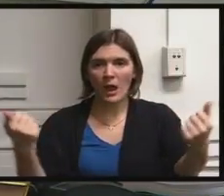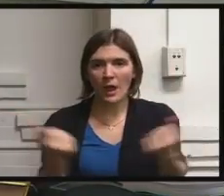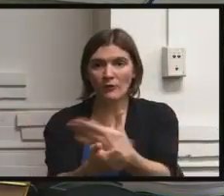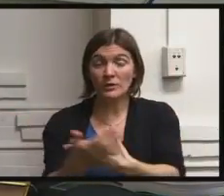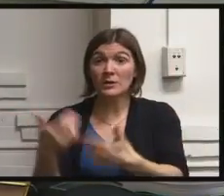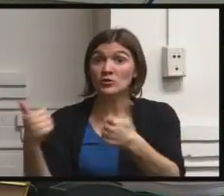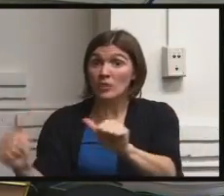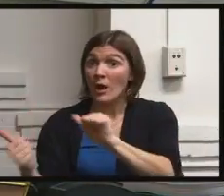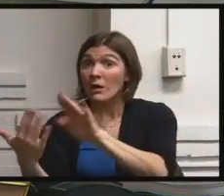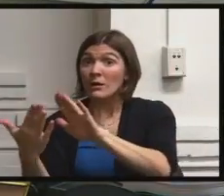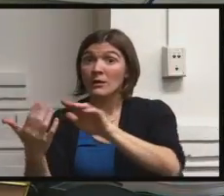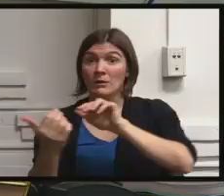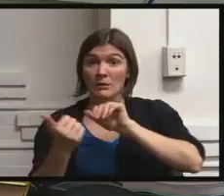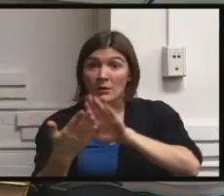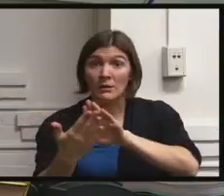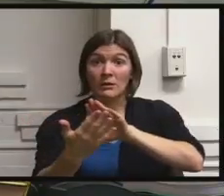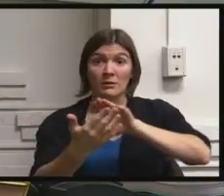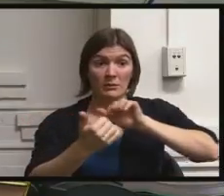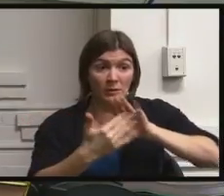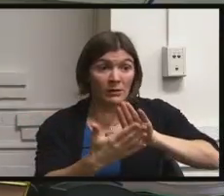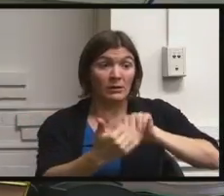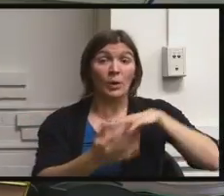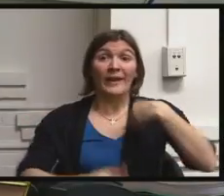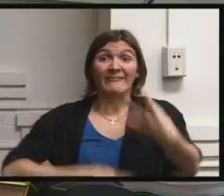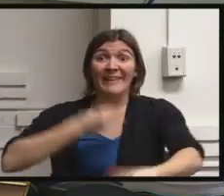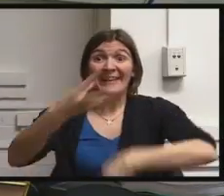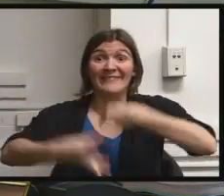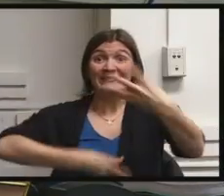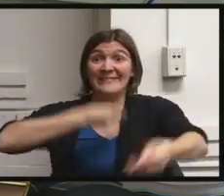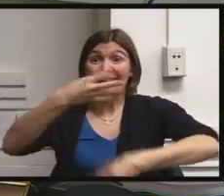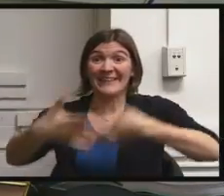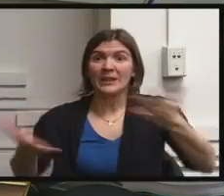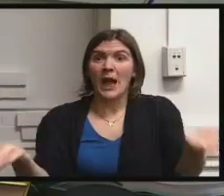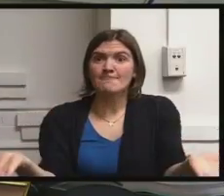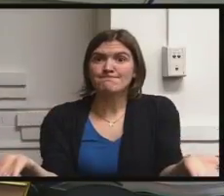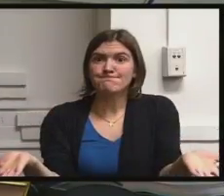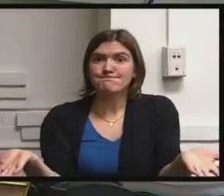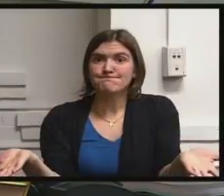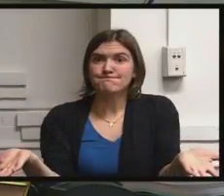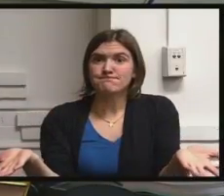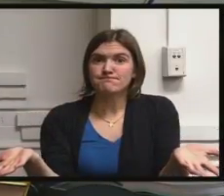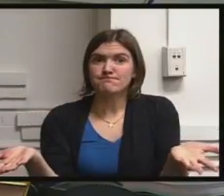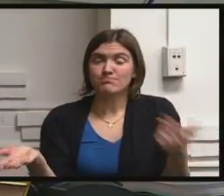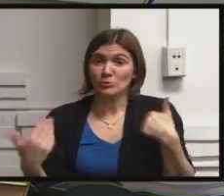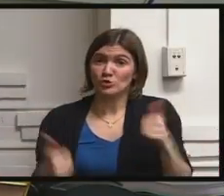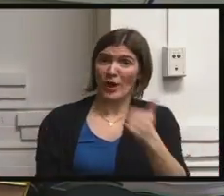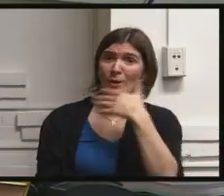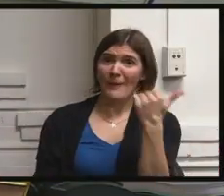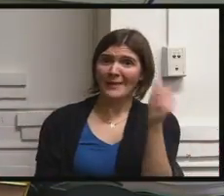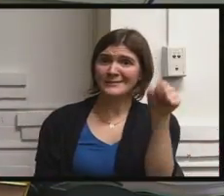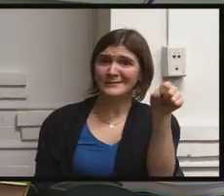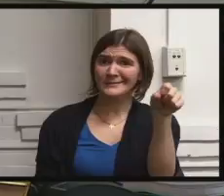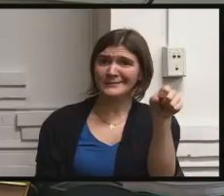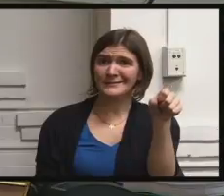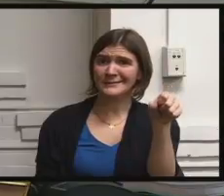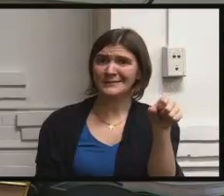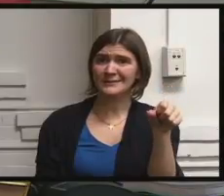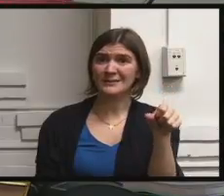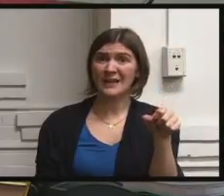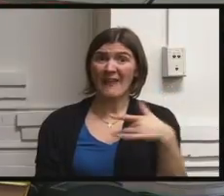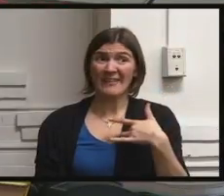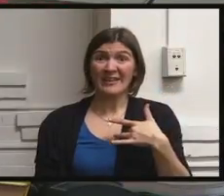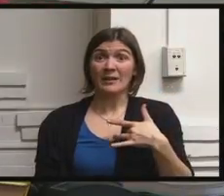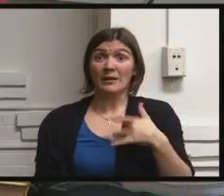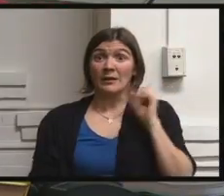to do a better job of giving them whatever they need to make a decision. I mean, at some point, we've done as much